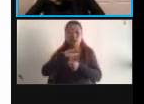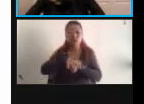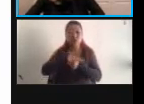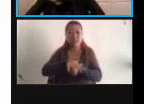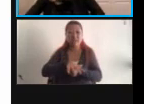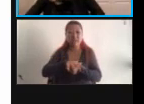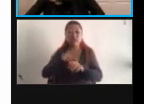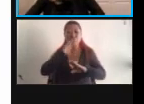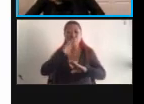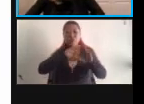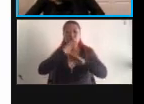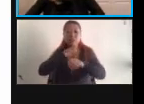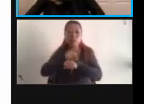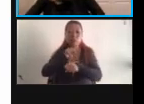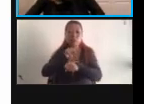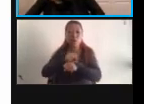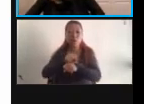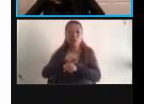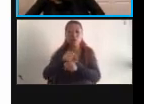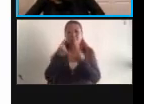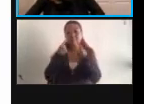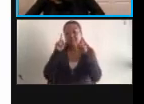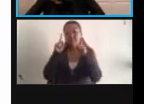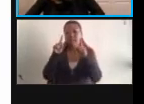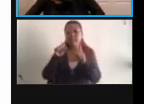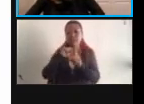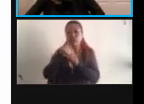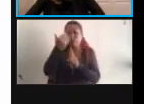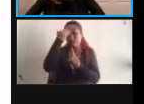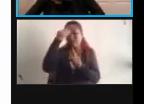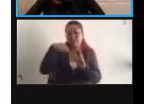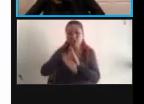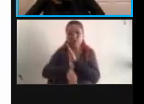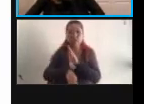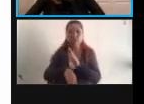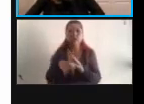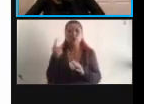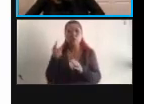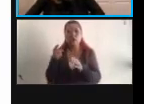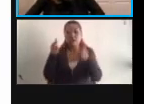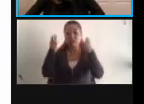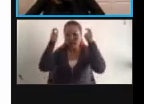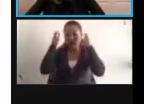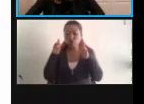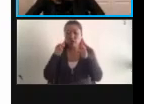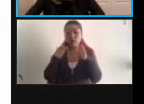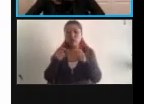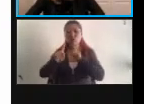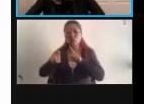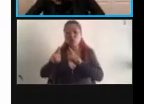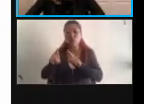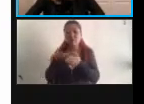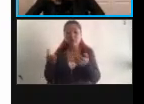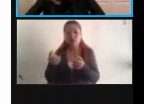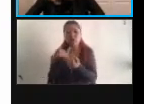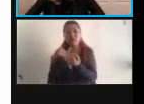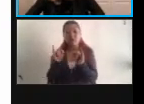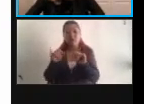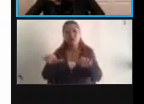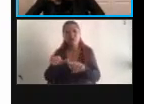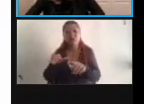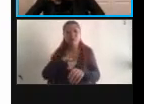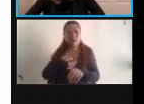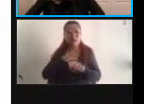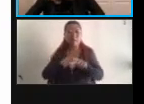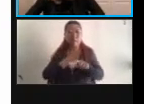efficiency, and decreased situational awareness. As one astronaut in the study put it, things you could do independently were fine. Things where you relied on the